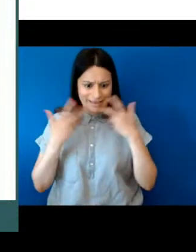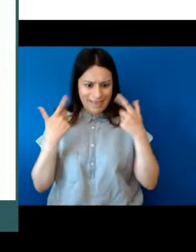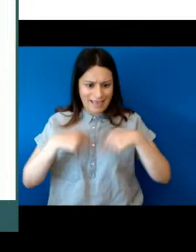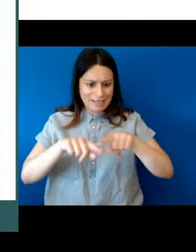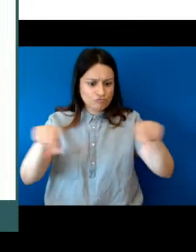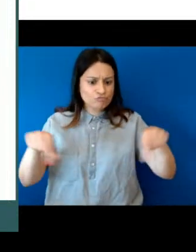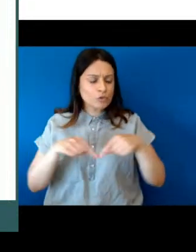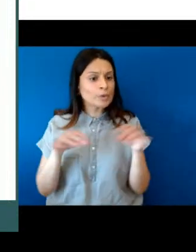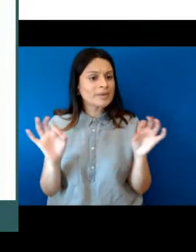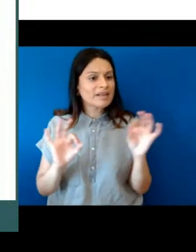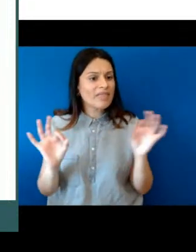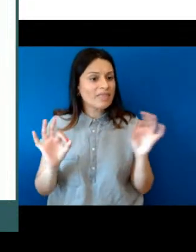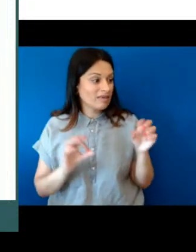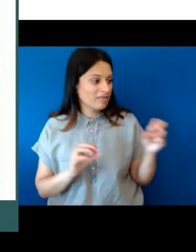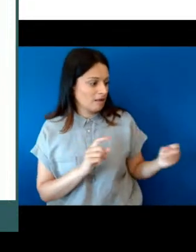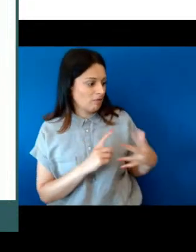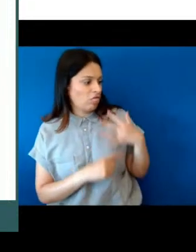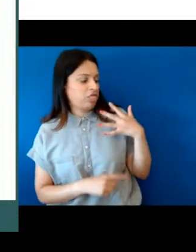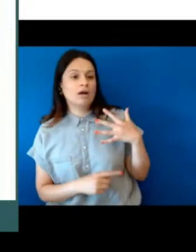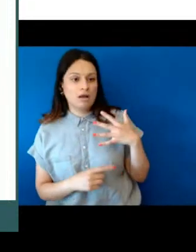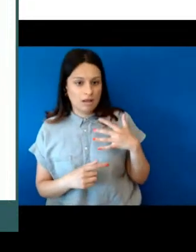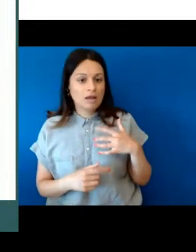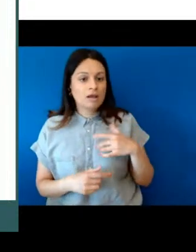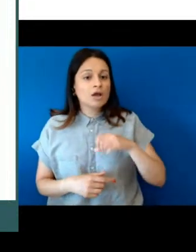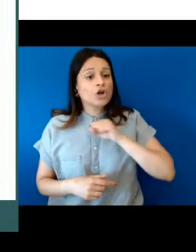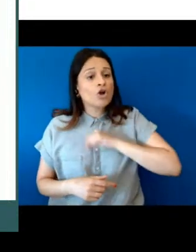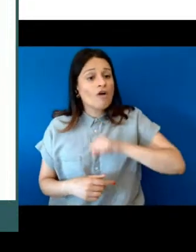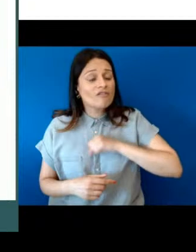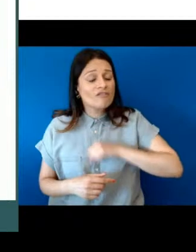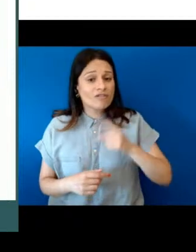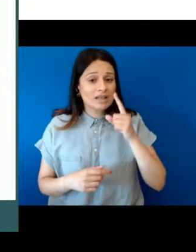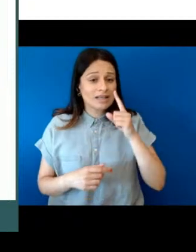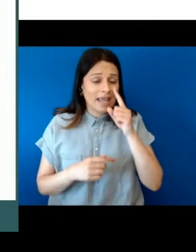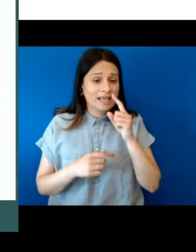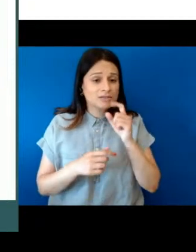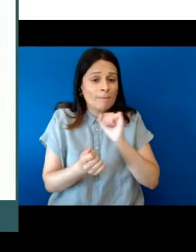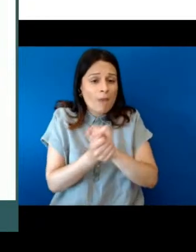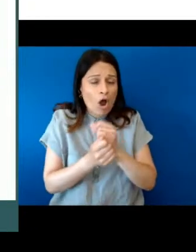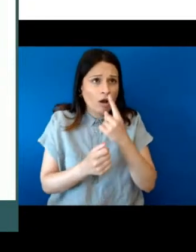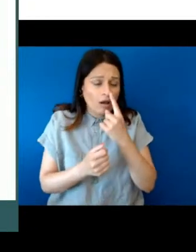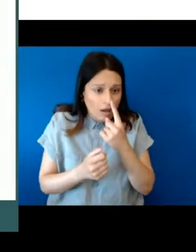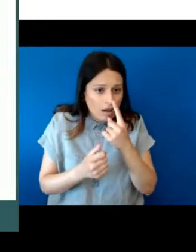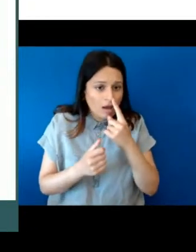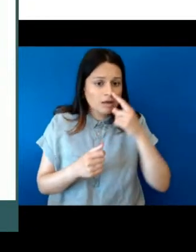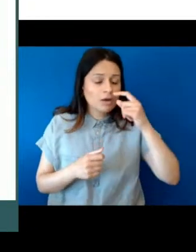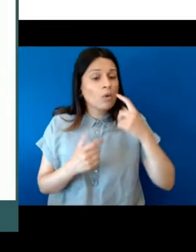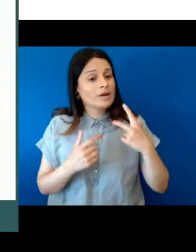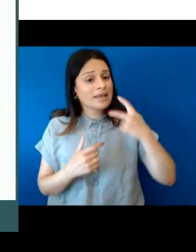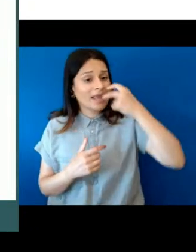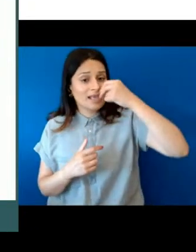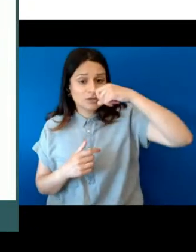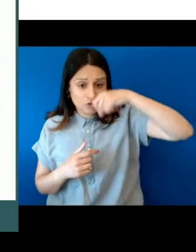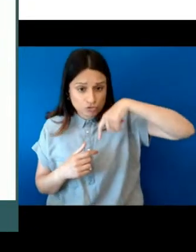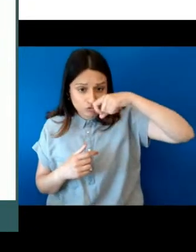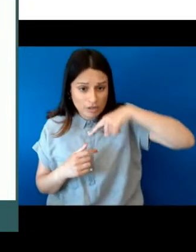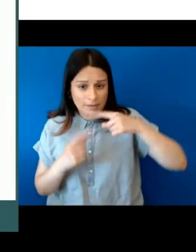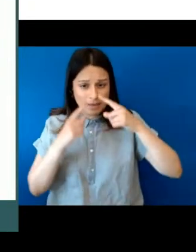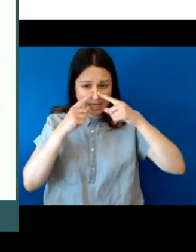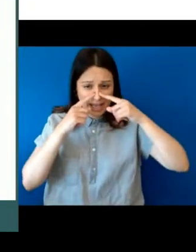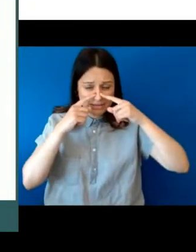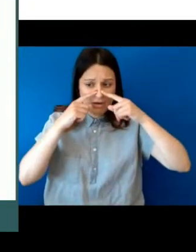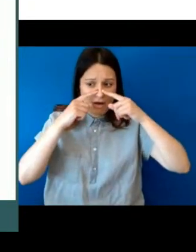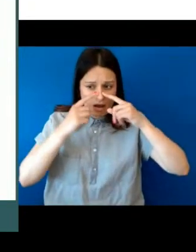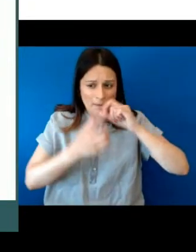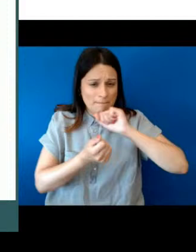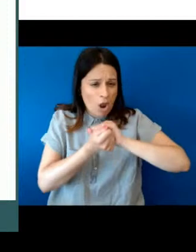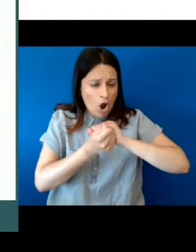So coughing, nasal congestion, postnasal drip. Often when you get that nasal congestion, you get that nasal